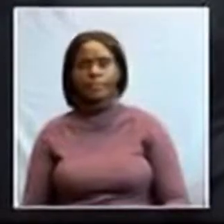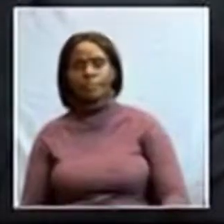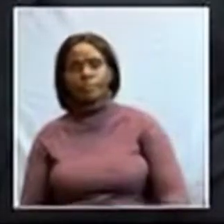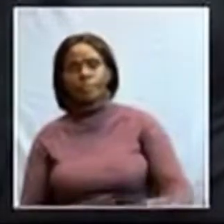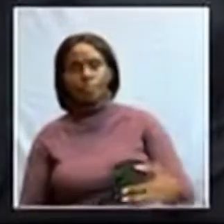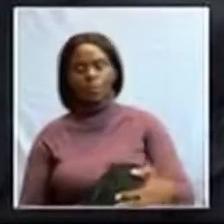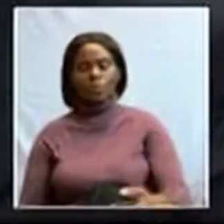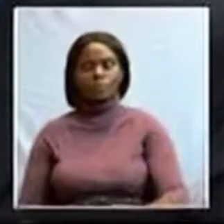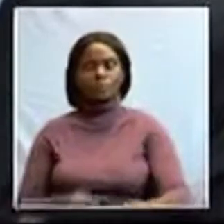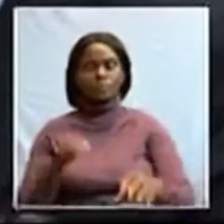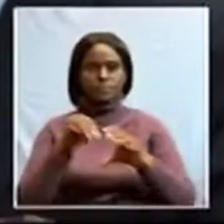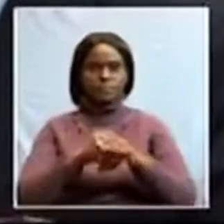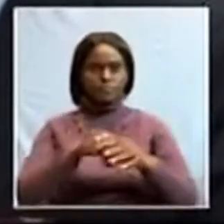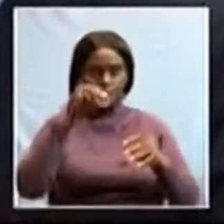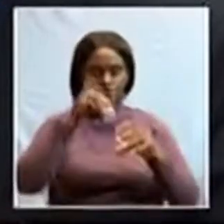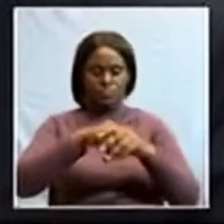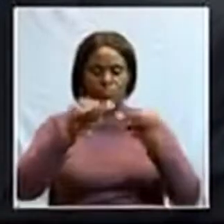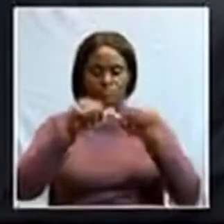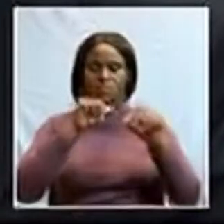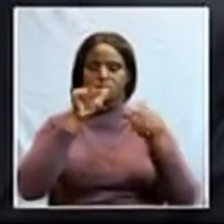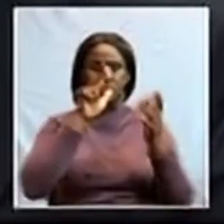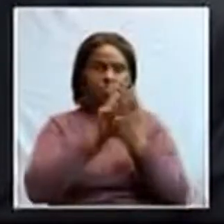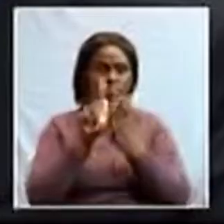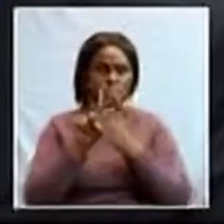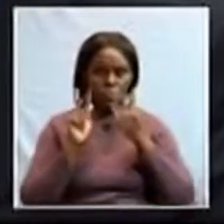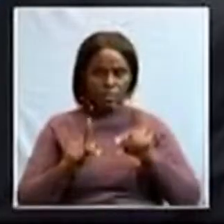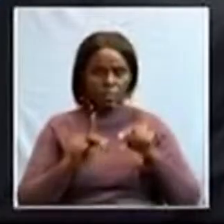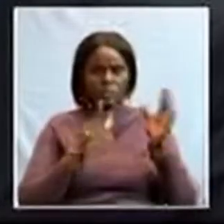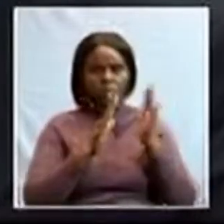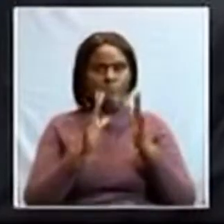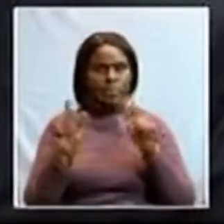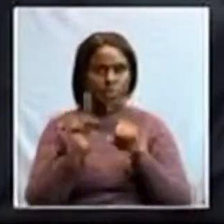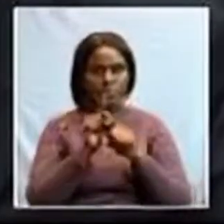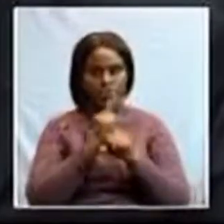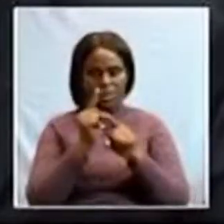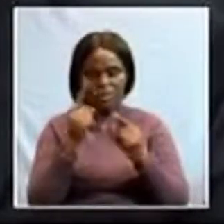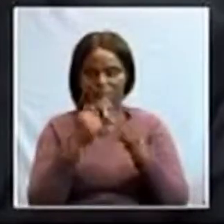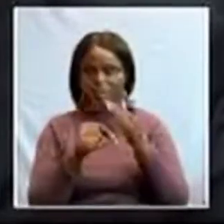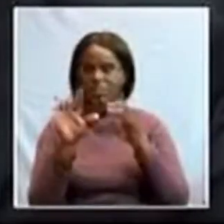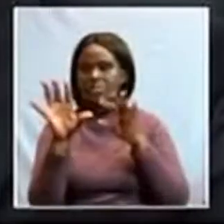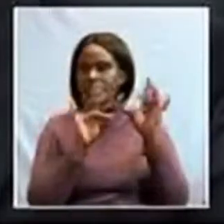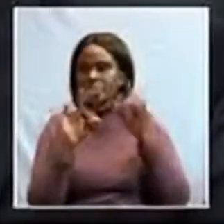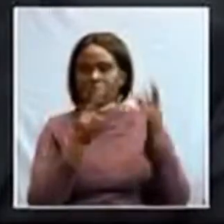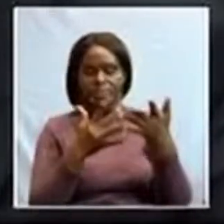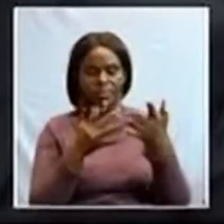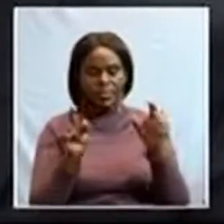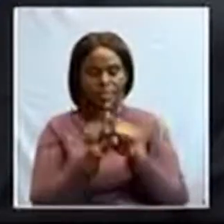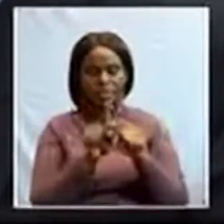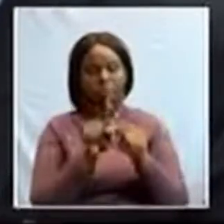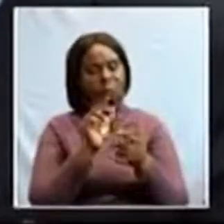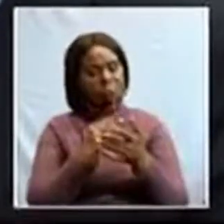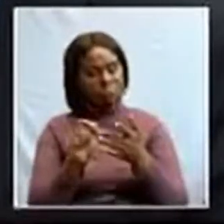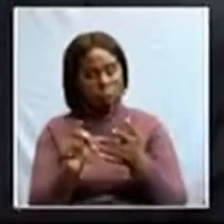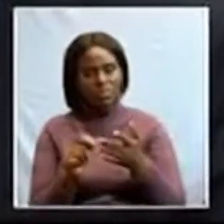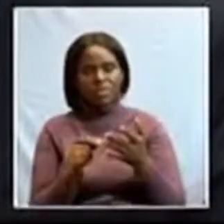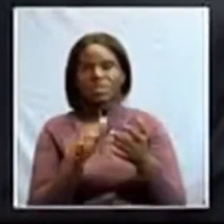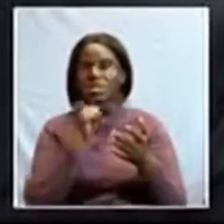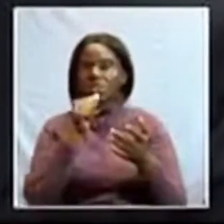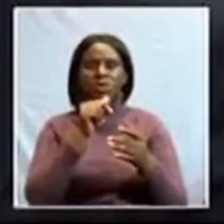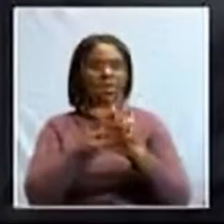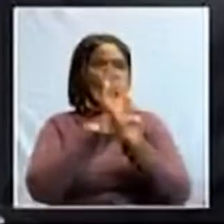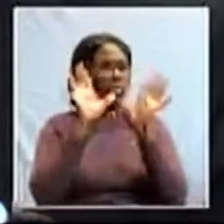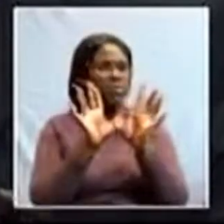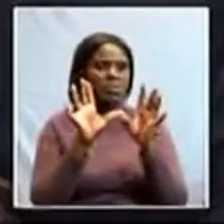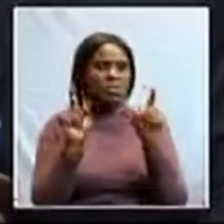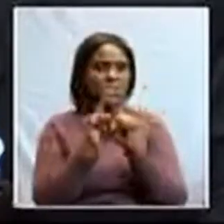auditor has not signed. The person who prepared they just pick a paper, fill in someone's sign. These are not properly